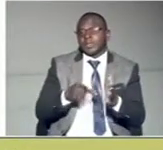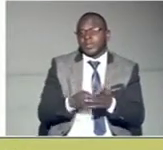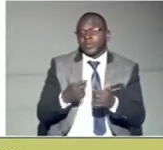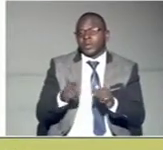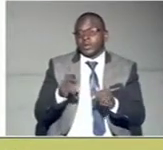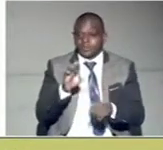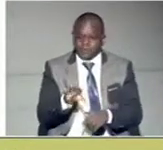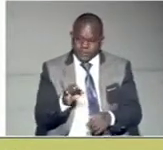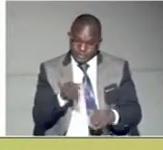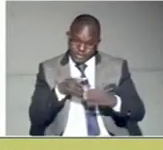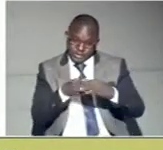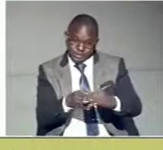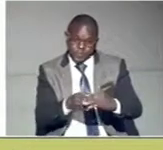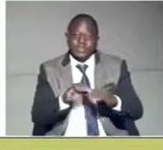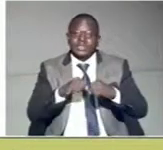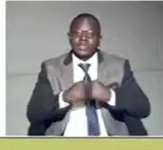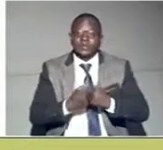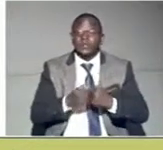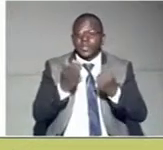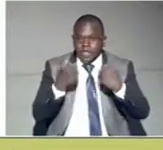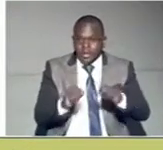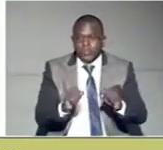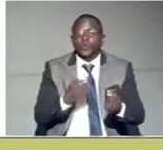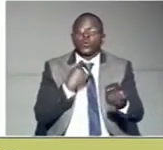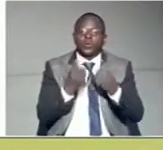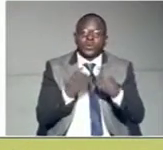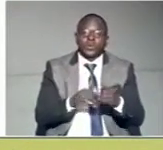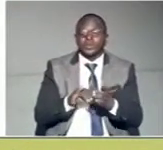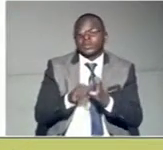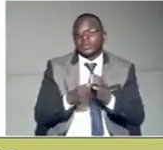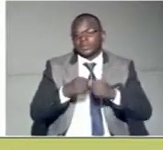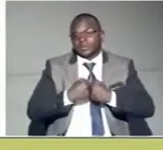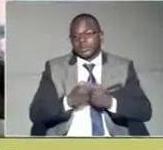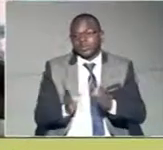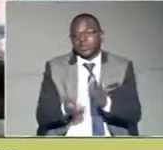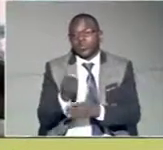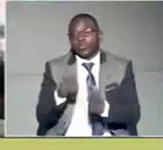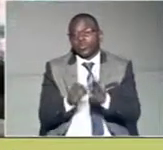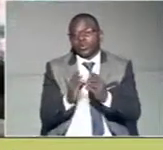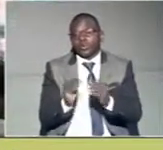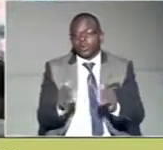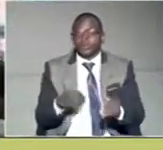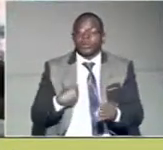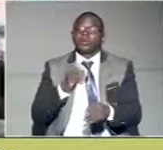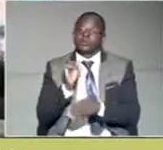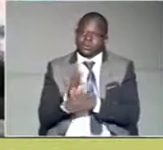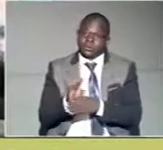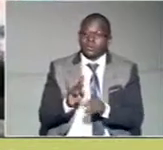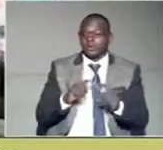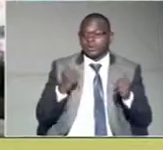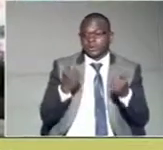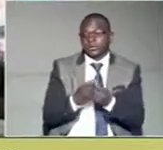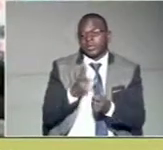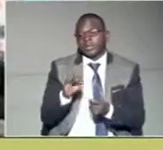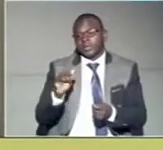find leadership challenges and you'll be able to talk about them and to come out with solutions. She, however, advised the team and other